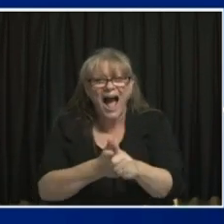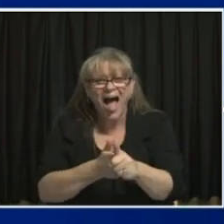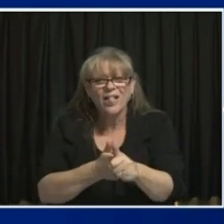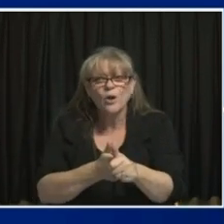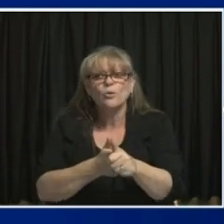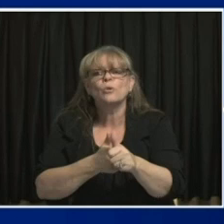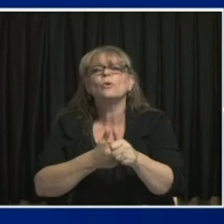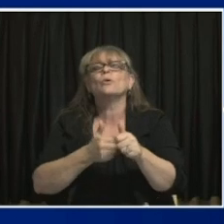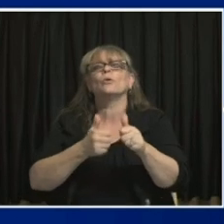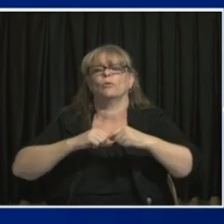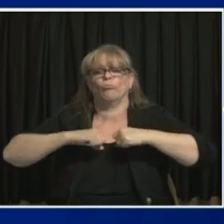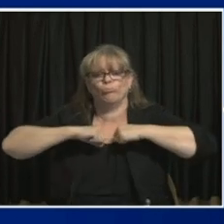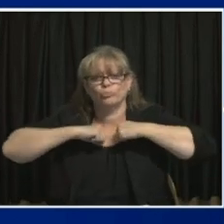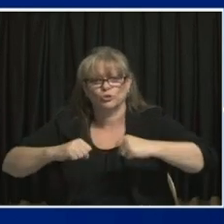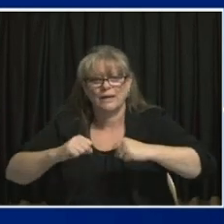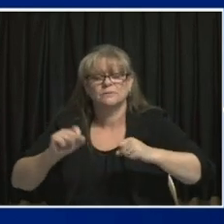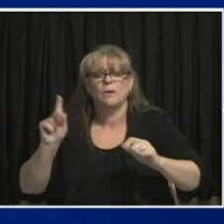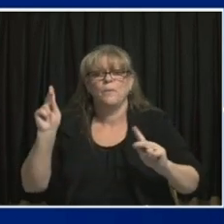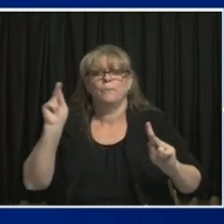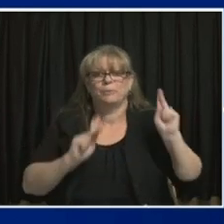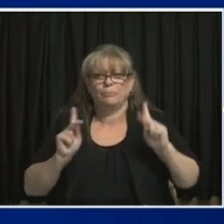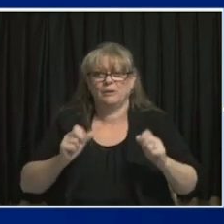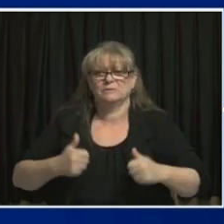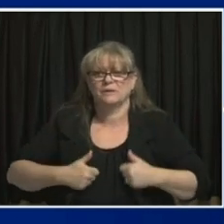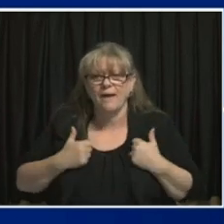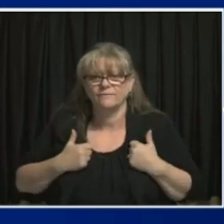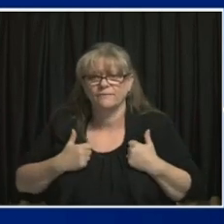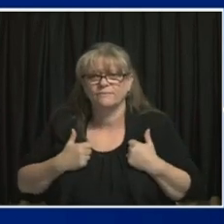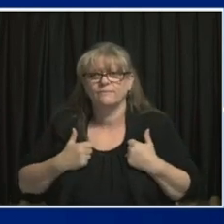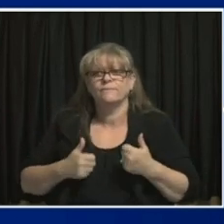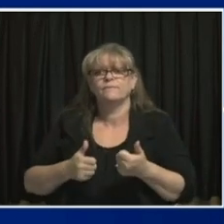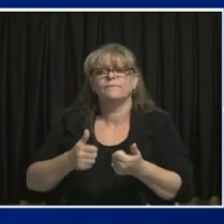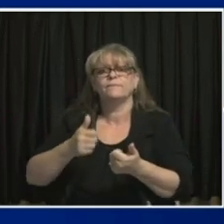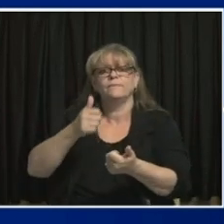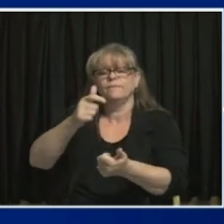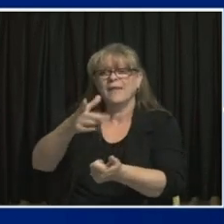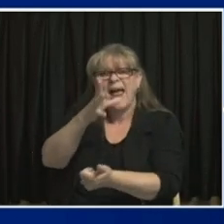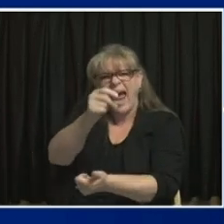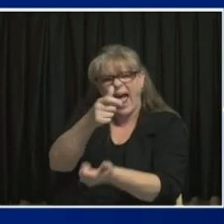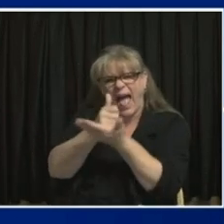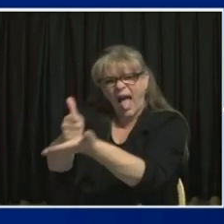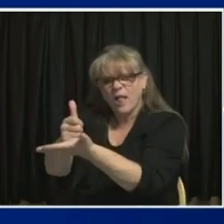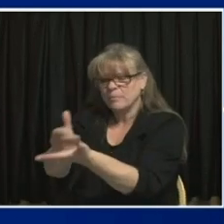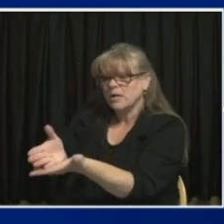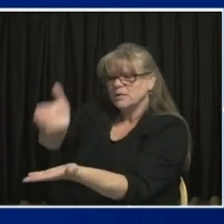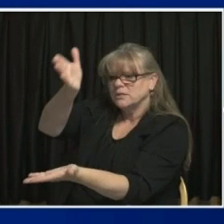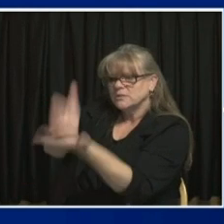this economic disruption. And this is what's important for business owners to